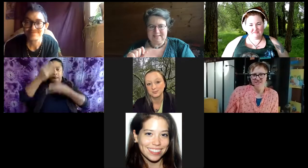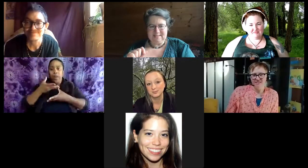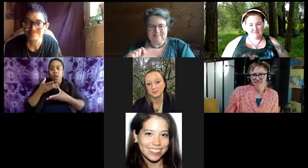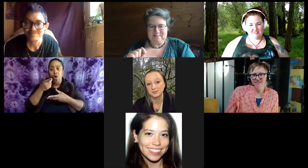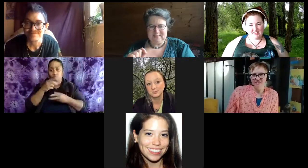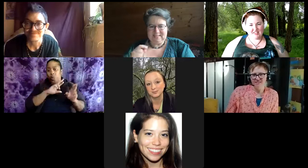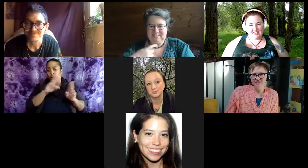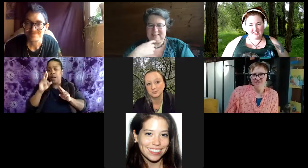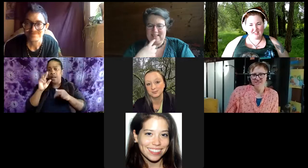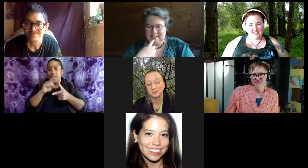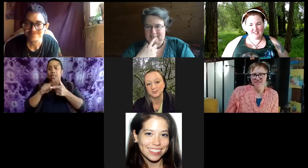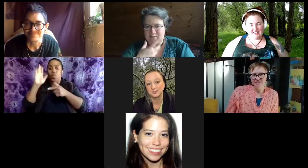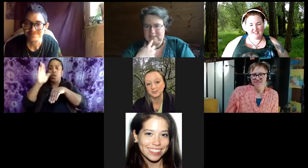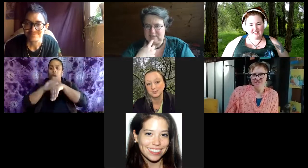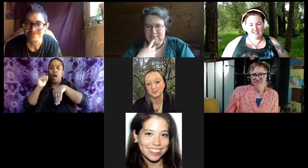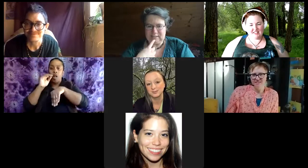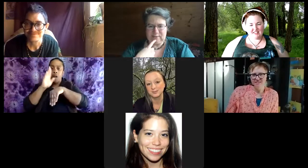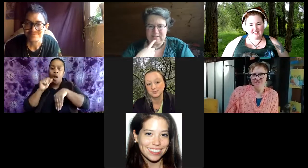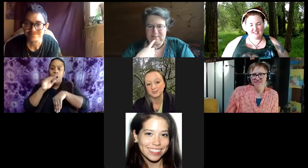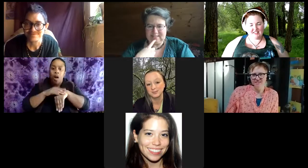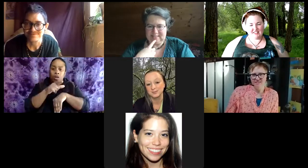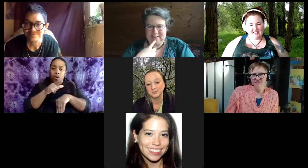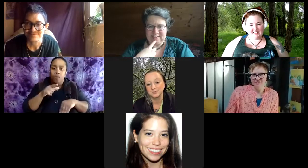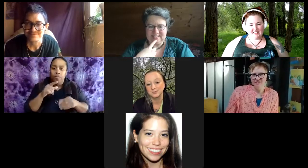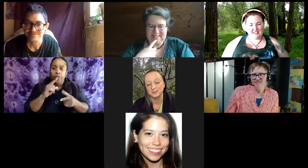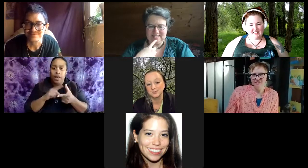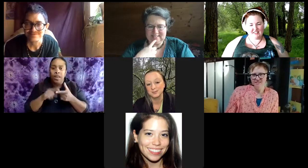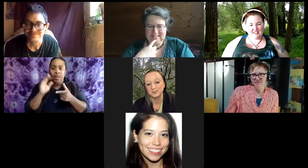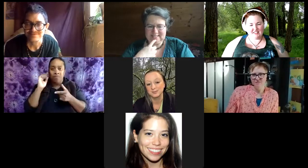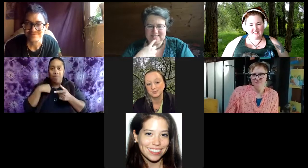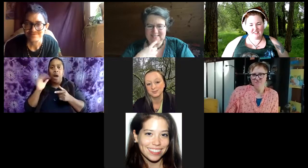you. And and I can always share a little bit too while everyone's getting ready.